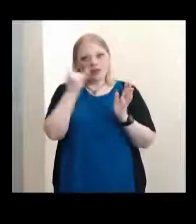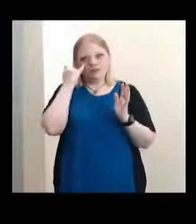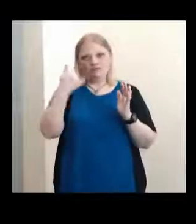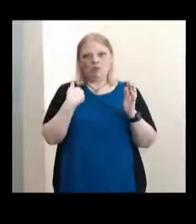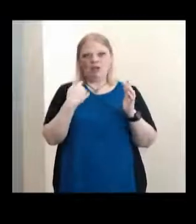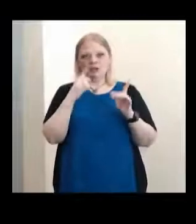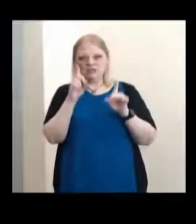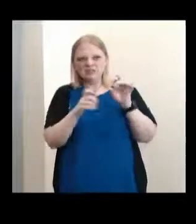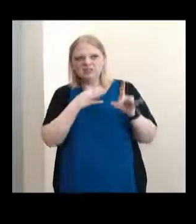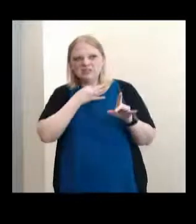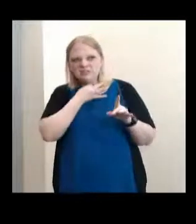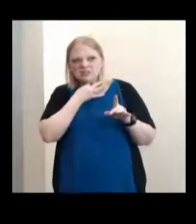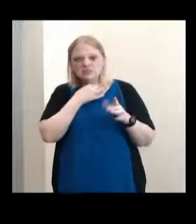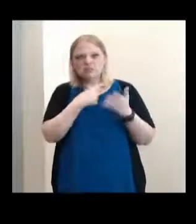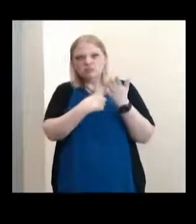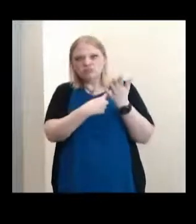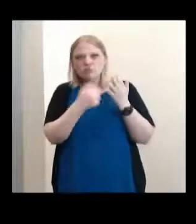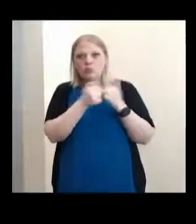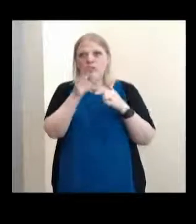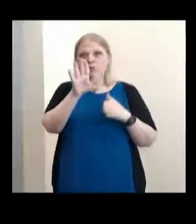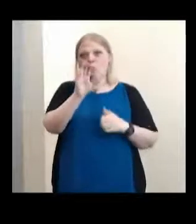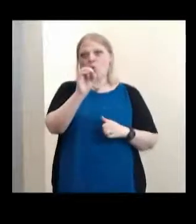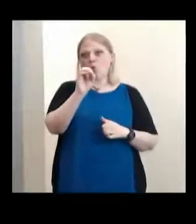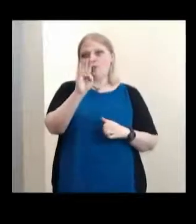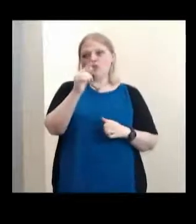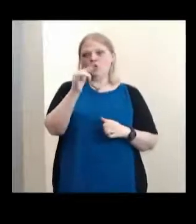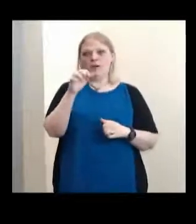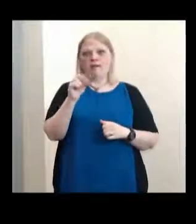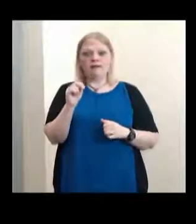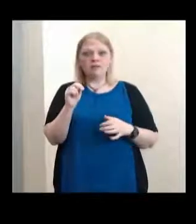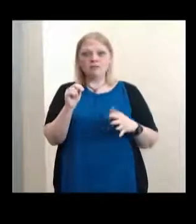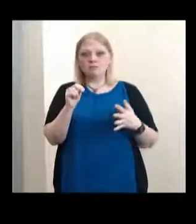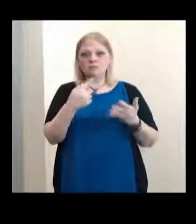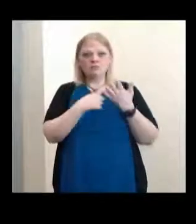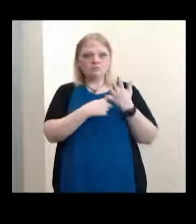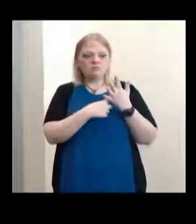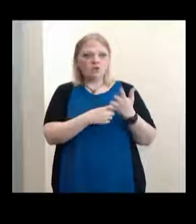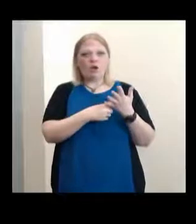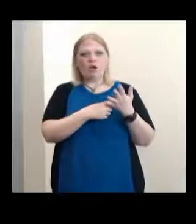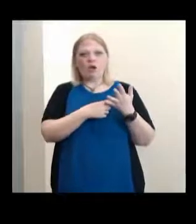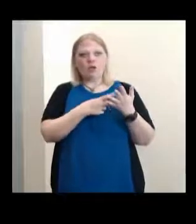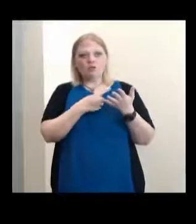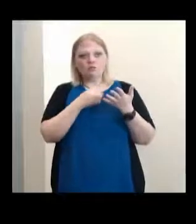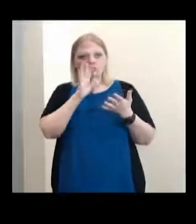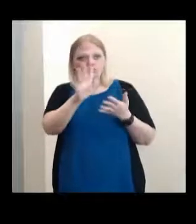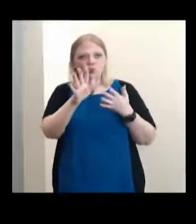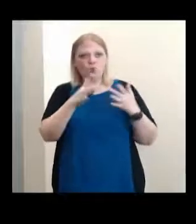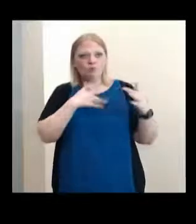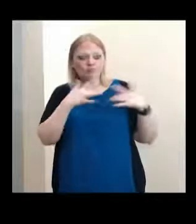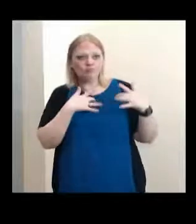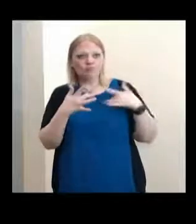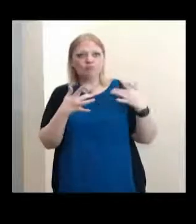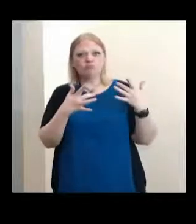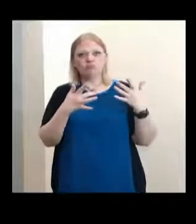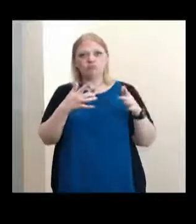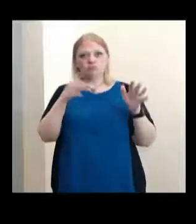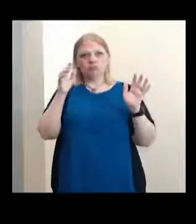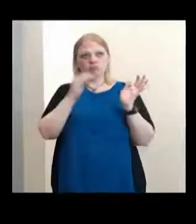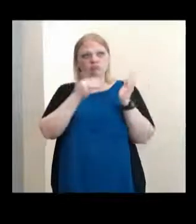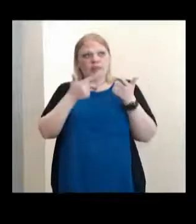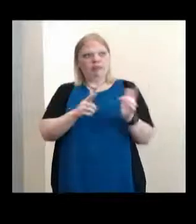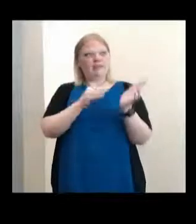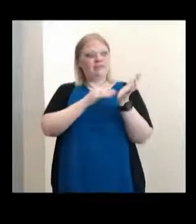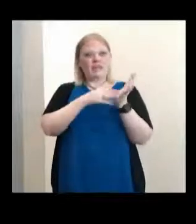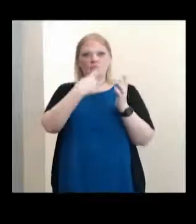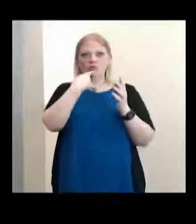through with your OBGYN provider. Ask them, talk through your concerns, and we can tell you what